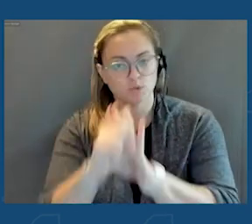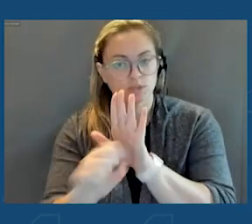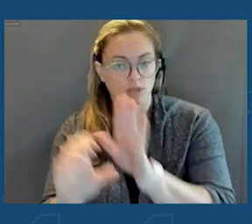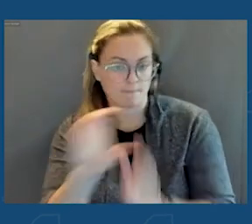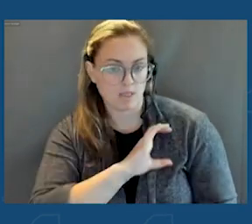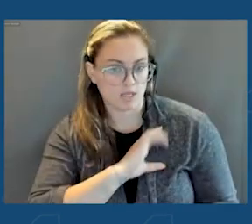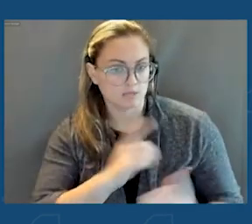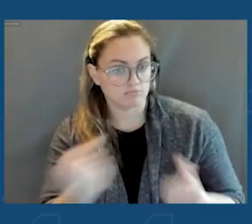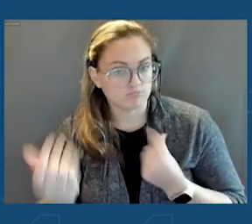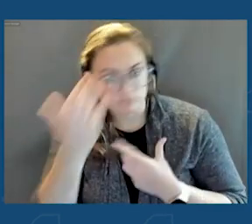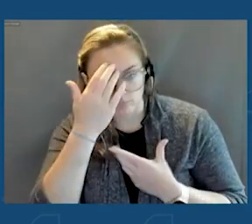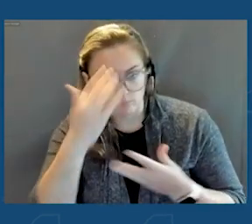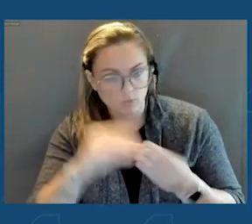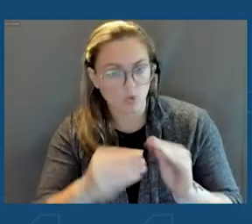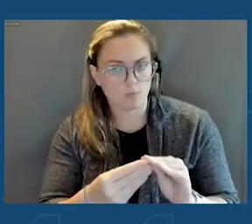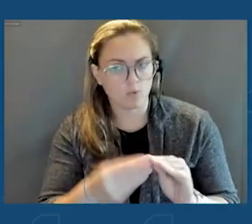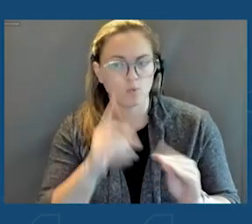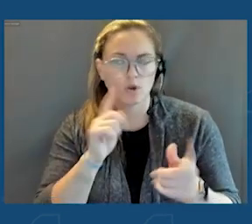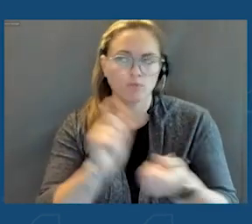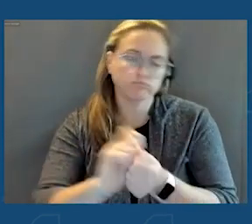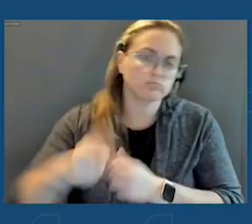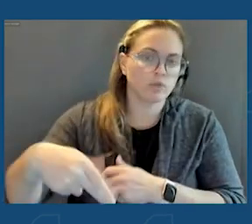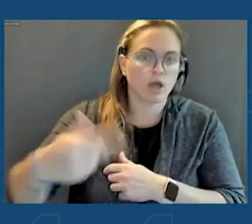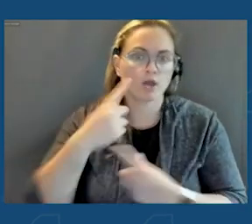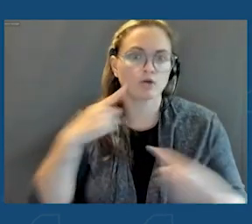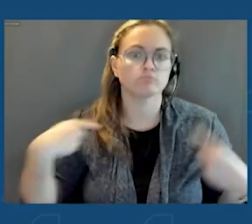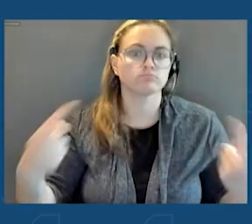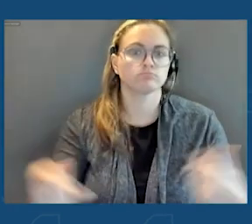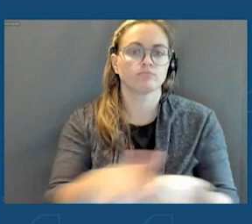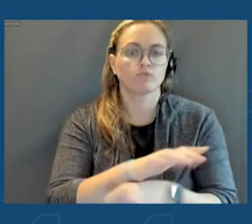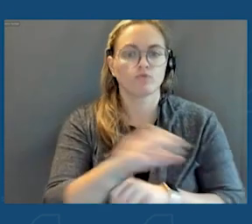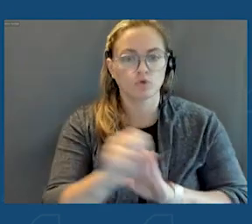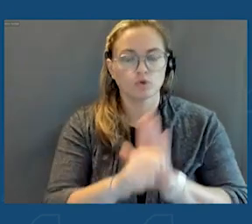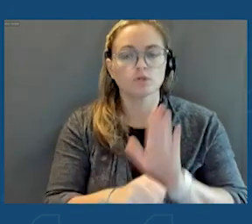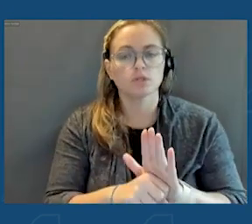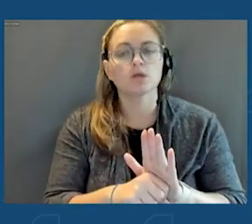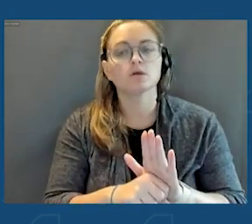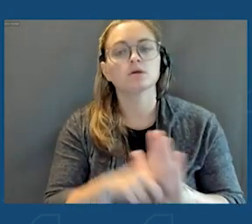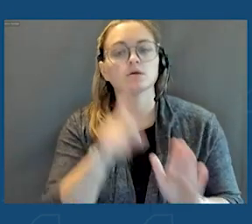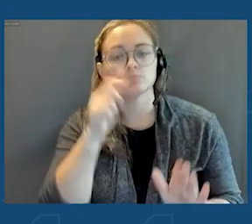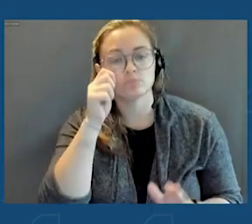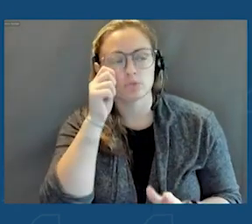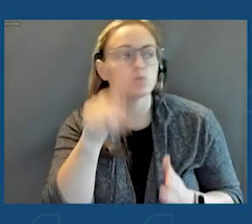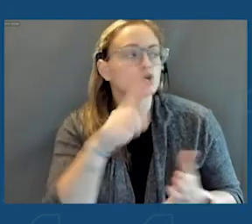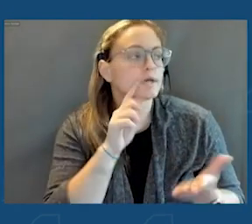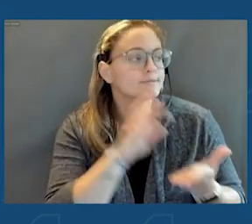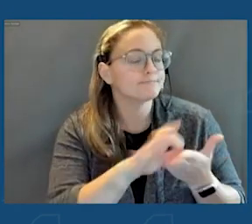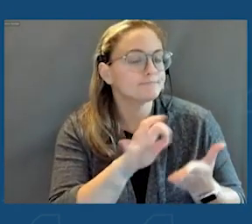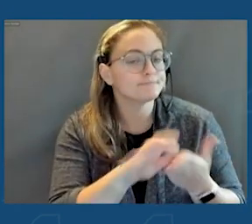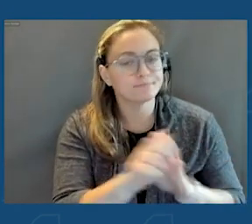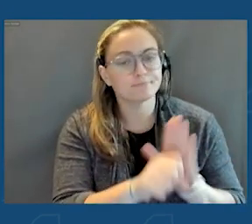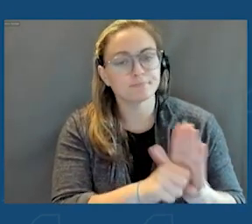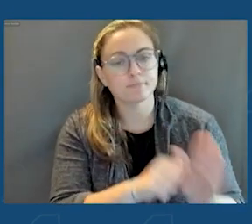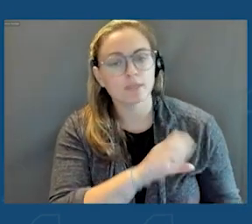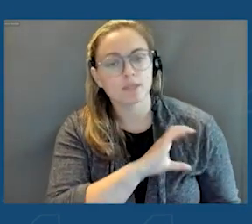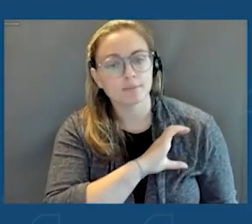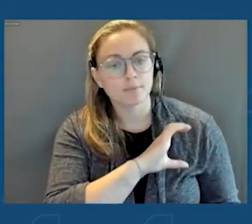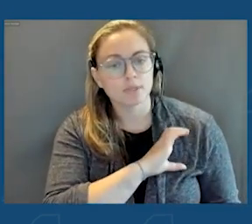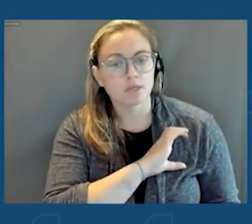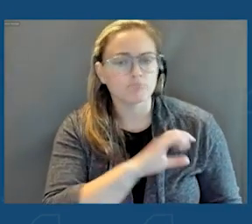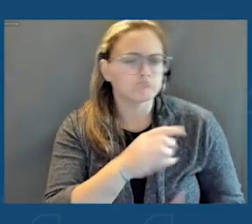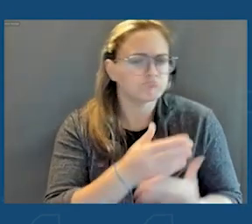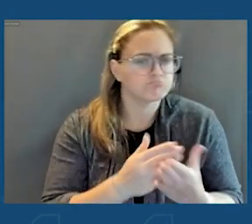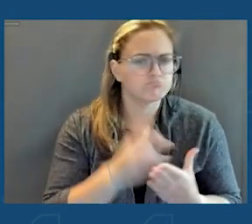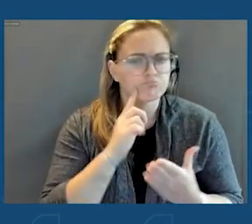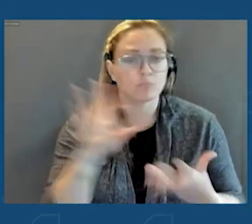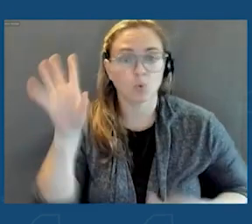and we know that the number is dramatically higher statewide. So just accounting for the state police, which is a fraction of the total number, these are